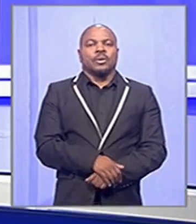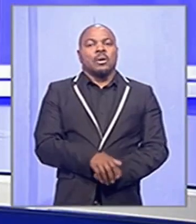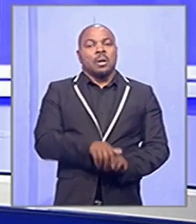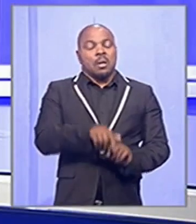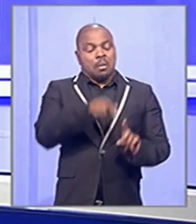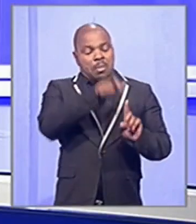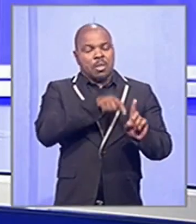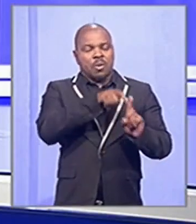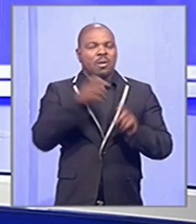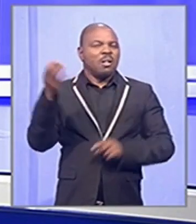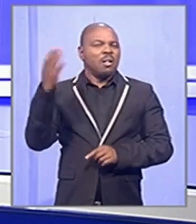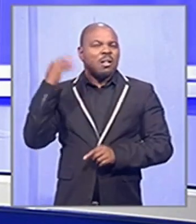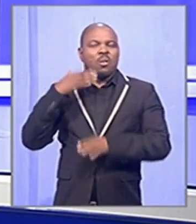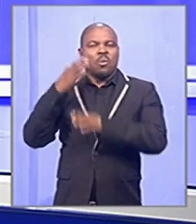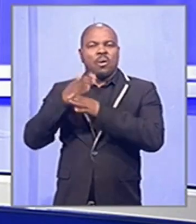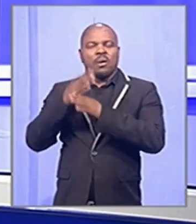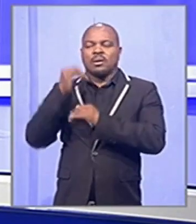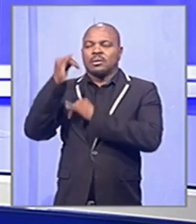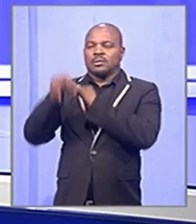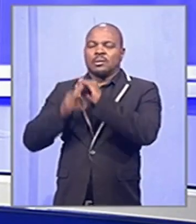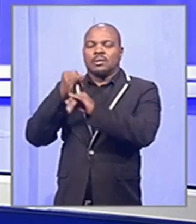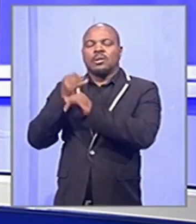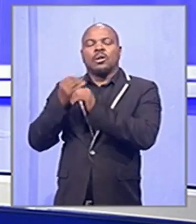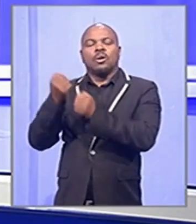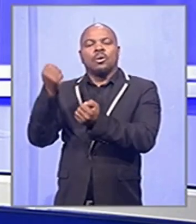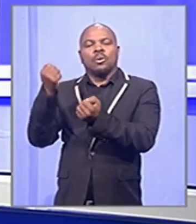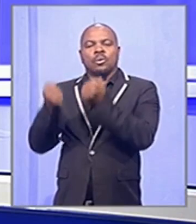SABC News, Mahikeng.